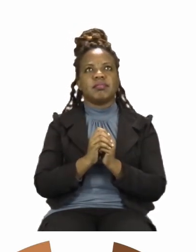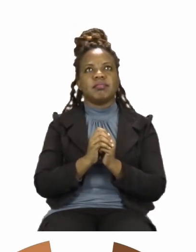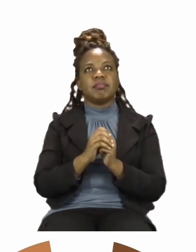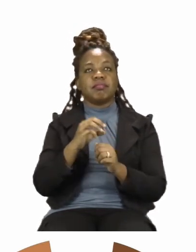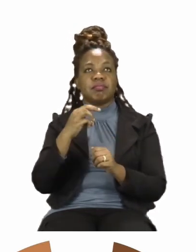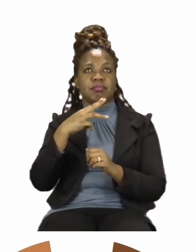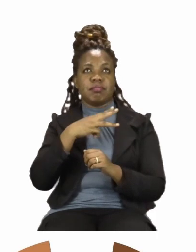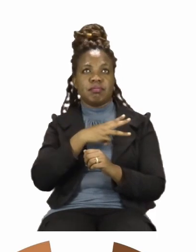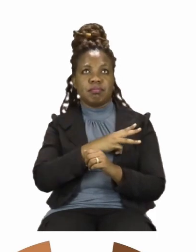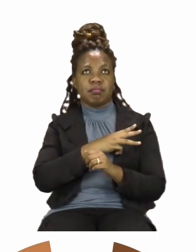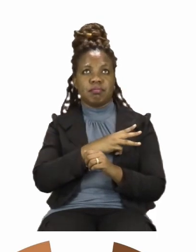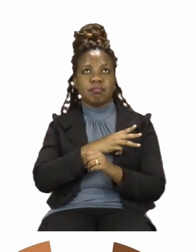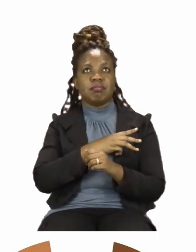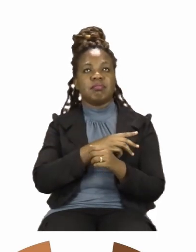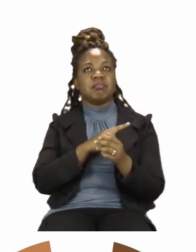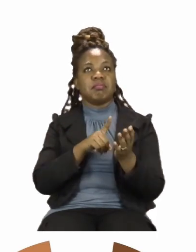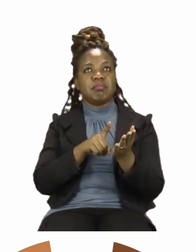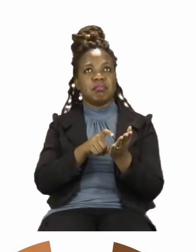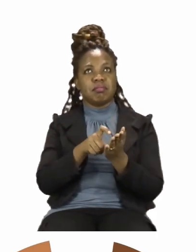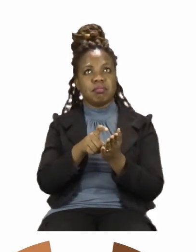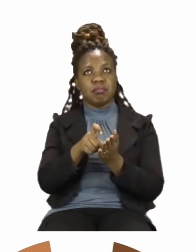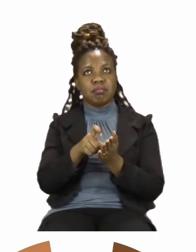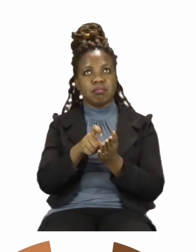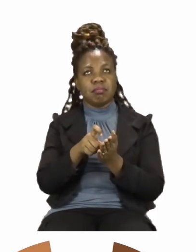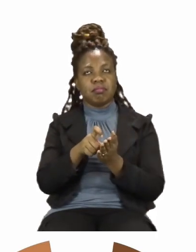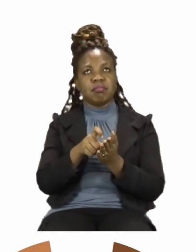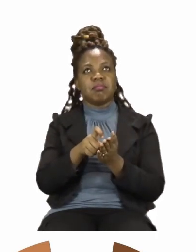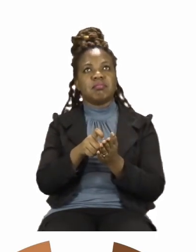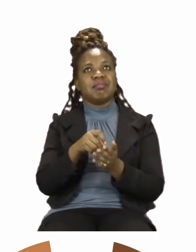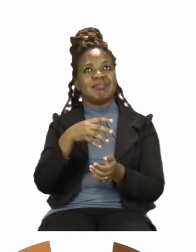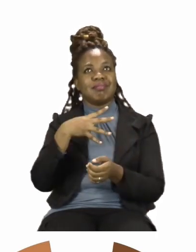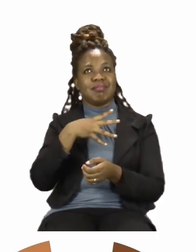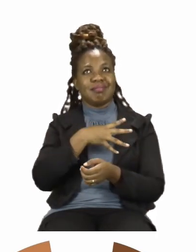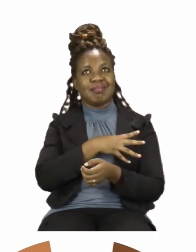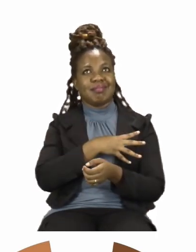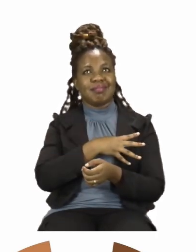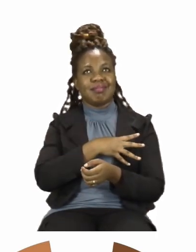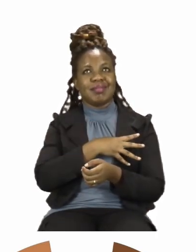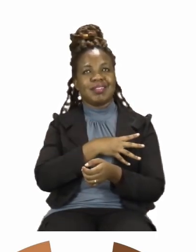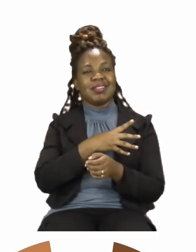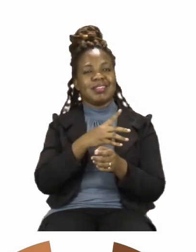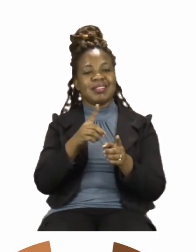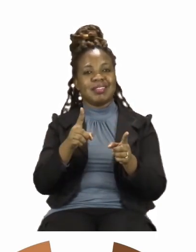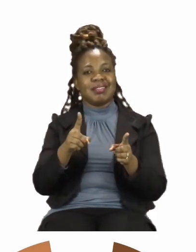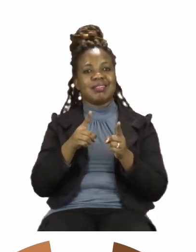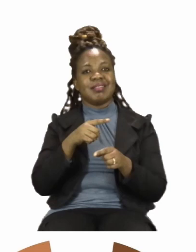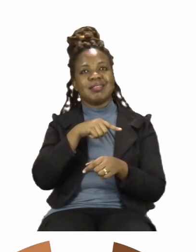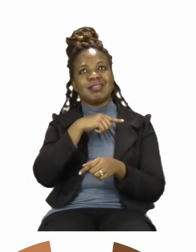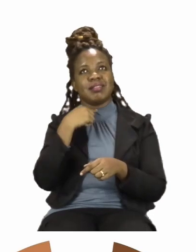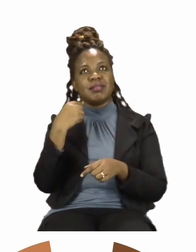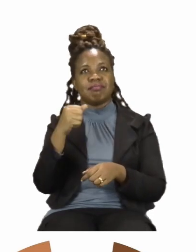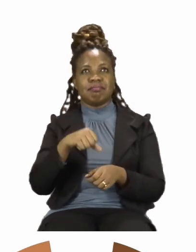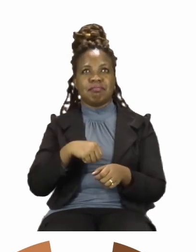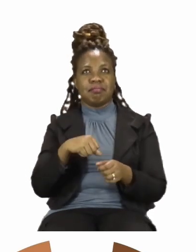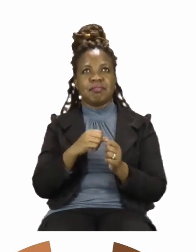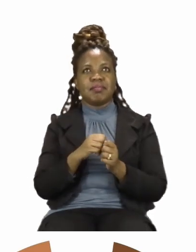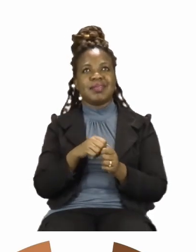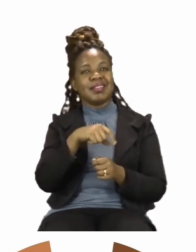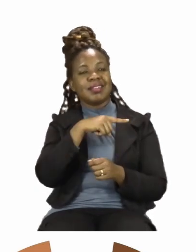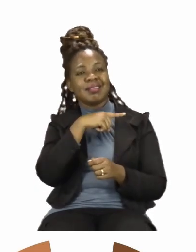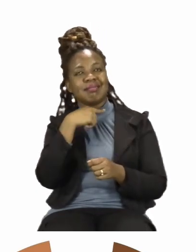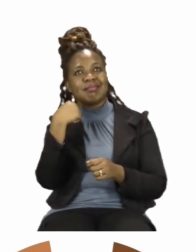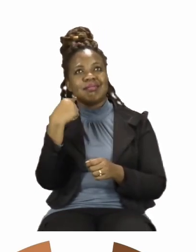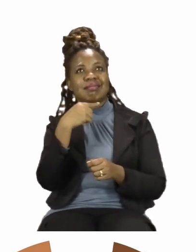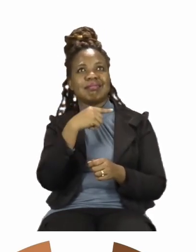HIV is a virus. AIDS is a killer disease. It kills adults and kids